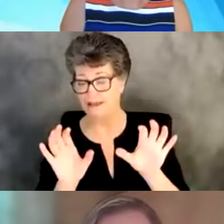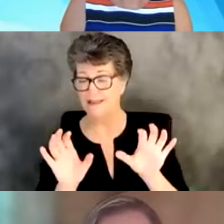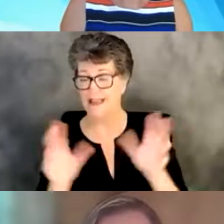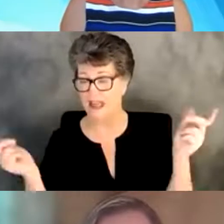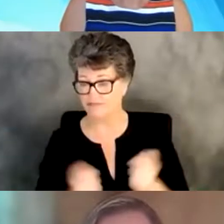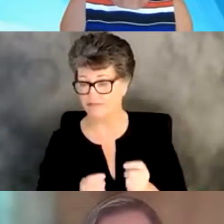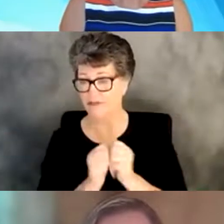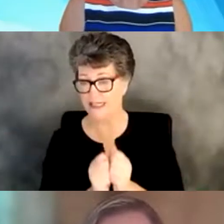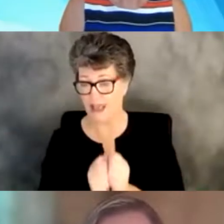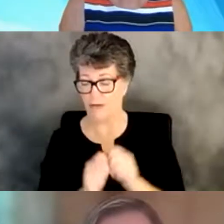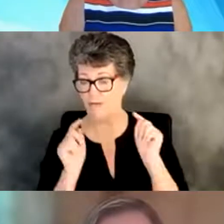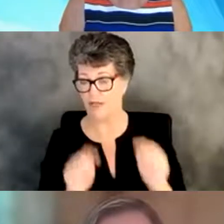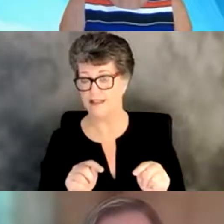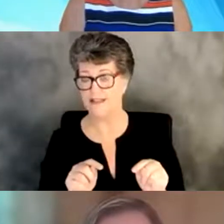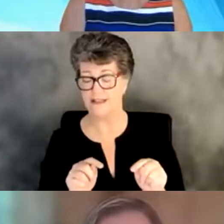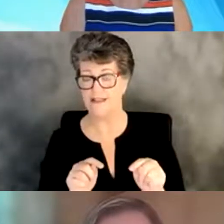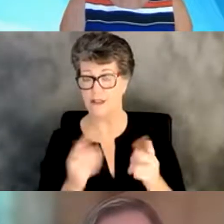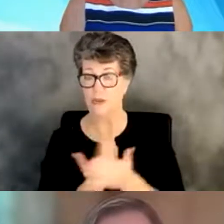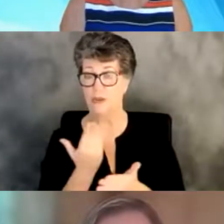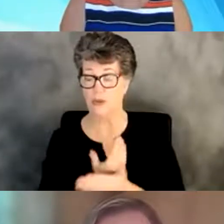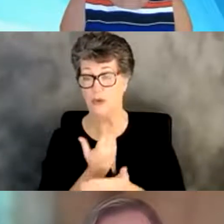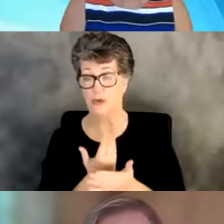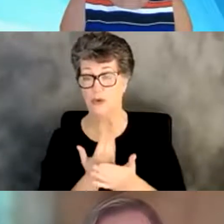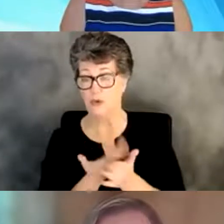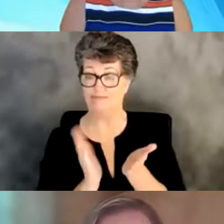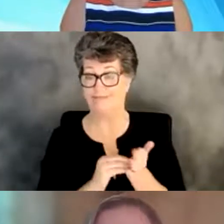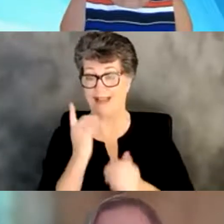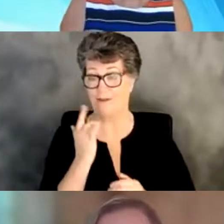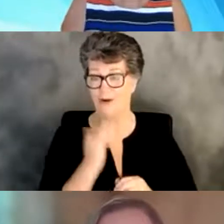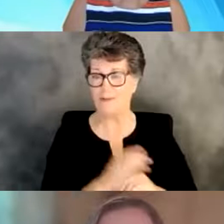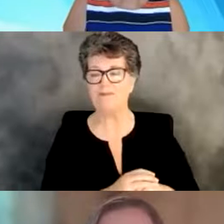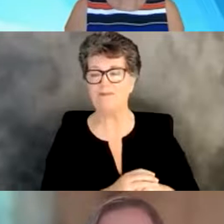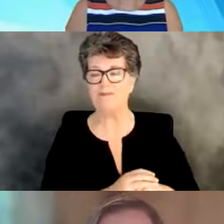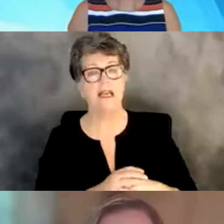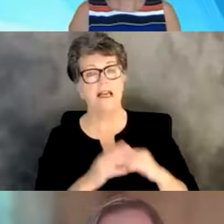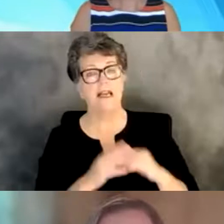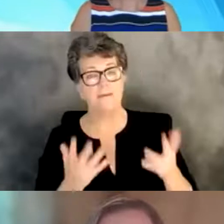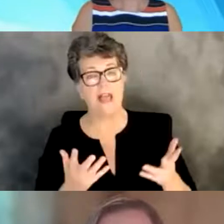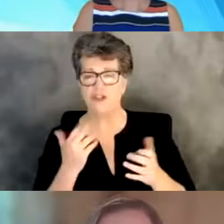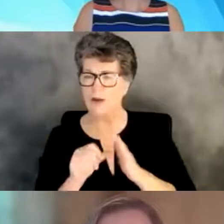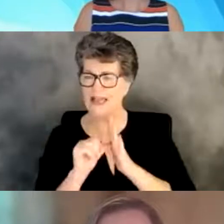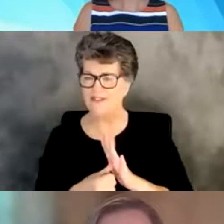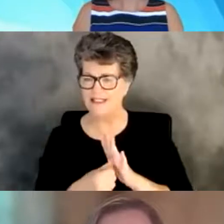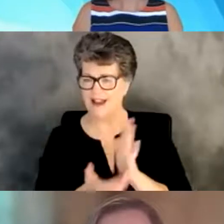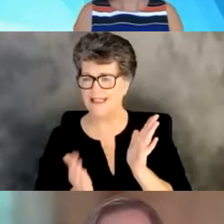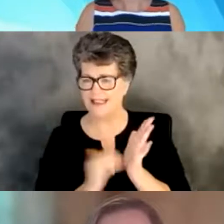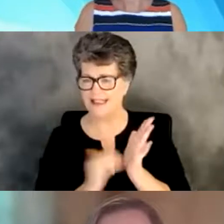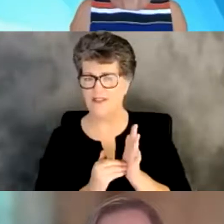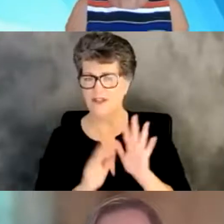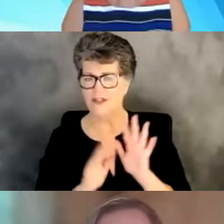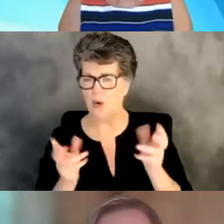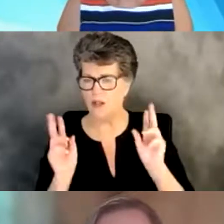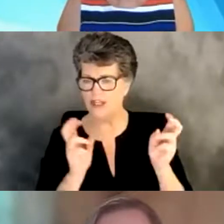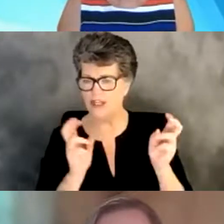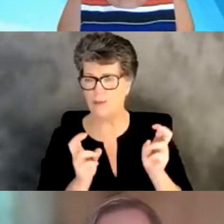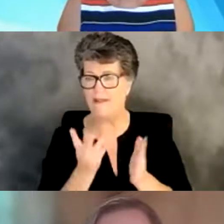this new reboot of California. I just want to emphasize again this whole issue about the